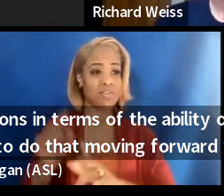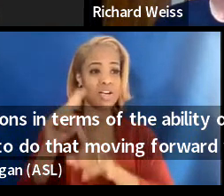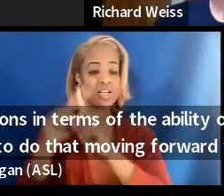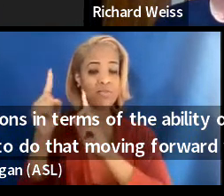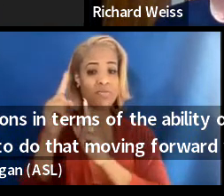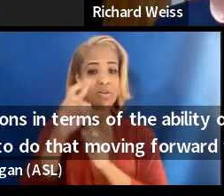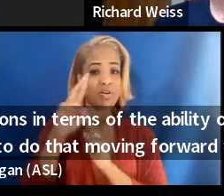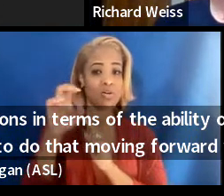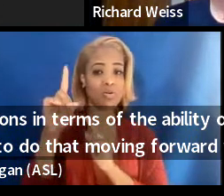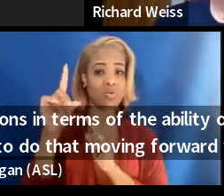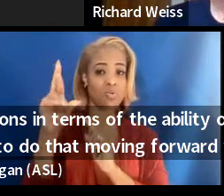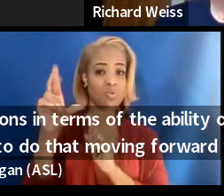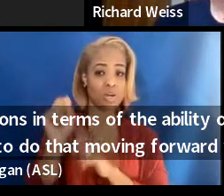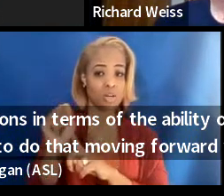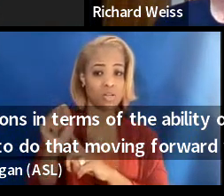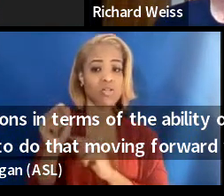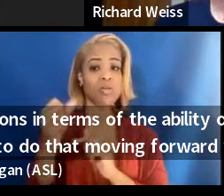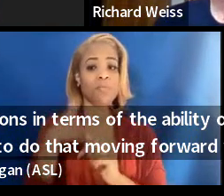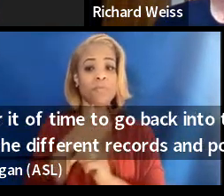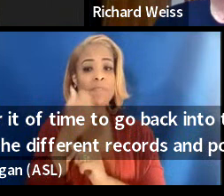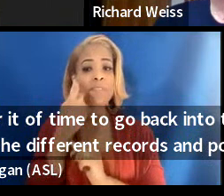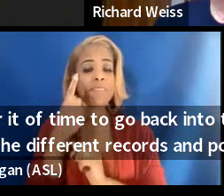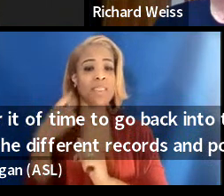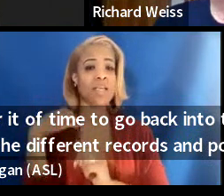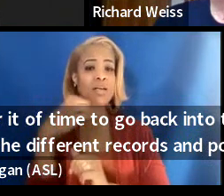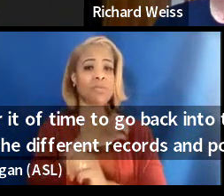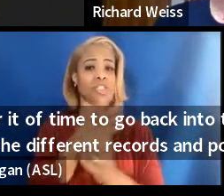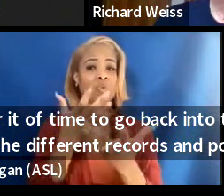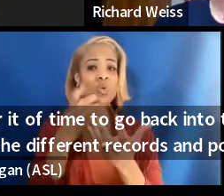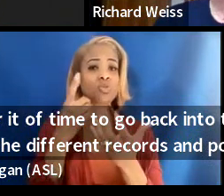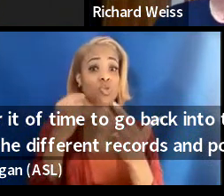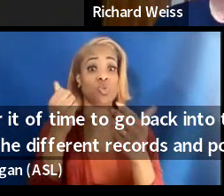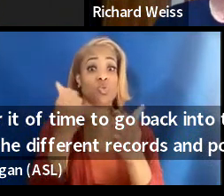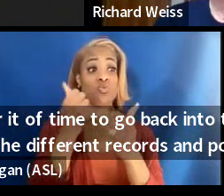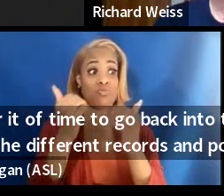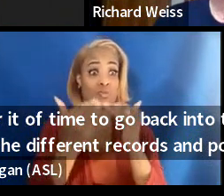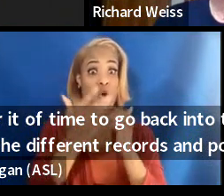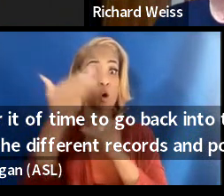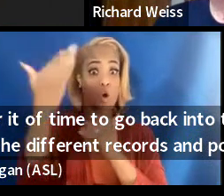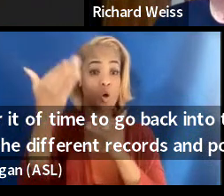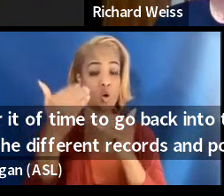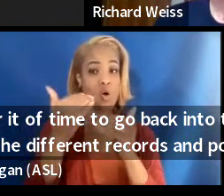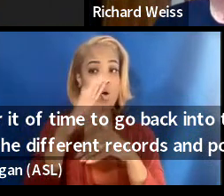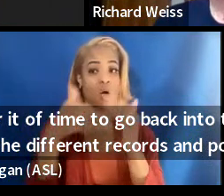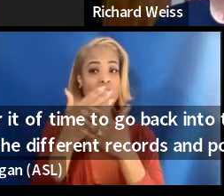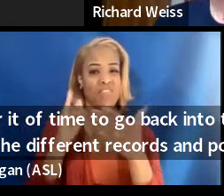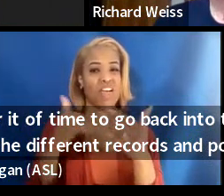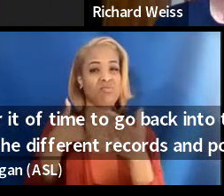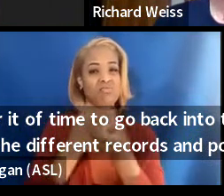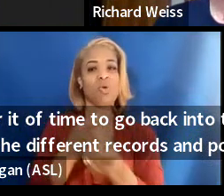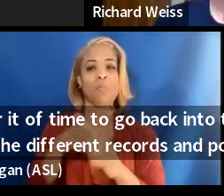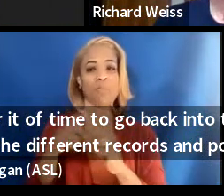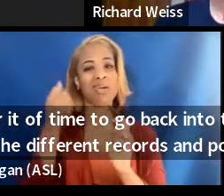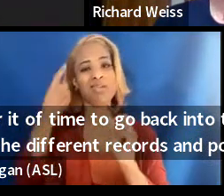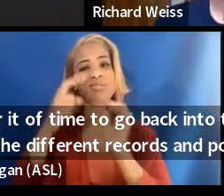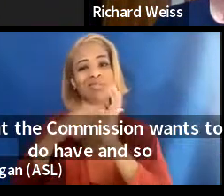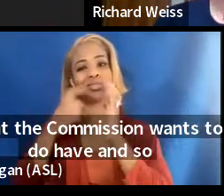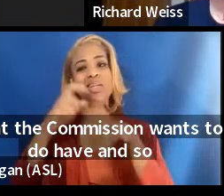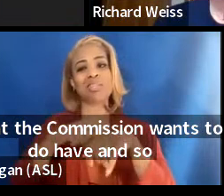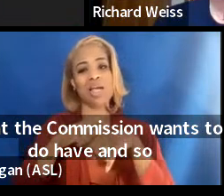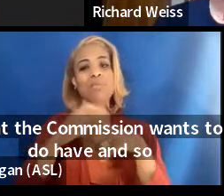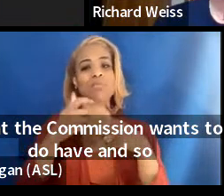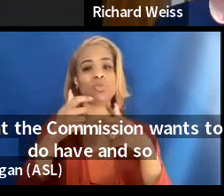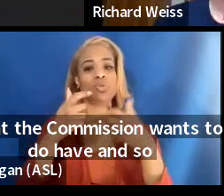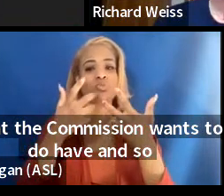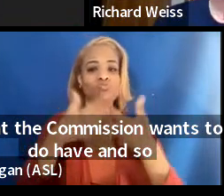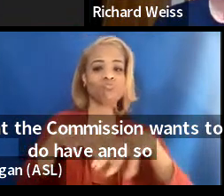that. We understand that the commission wants to do all of the above. We fully support that, and it'll just take some time to kind of phase that fully in.